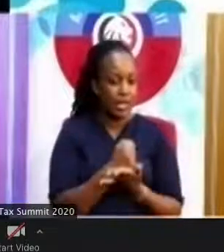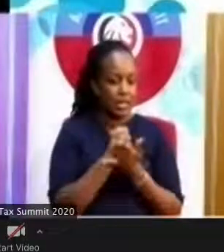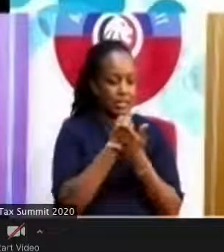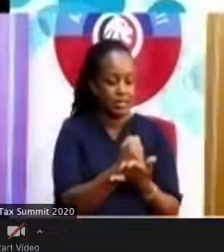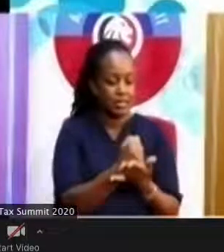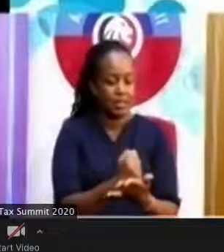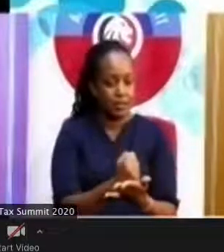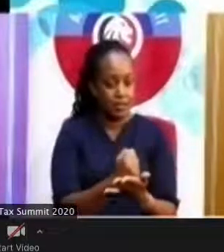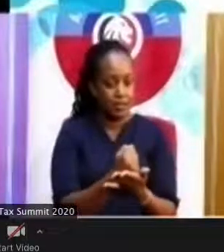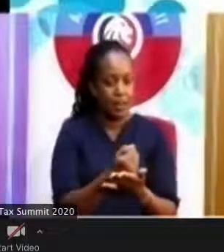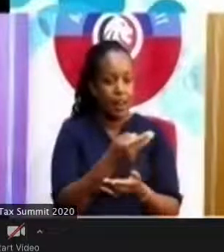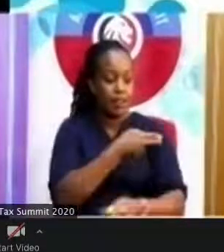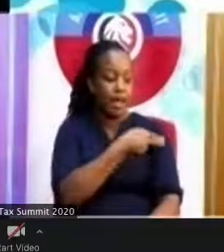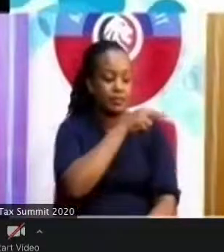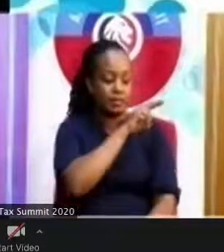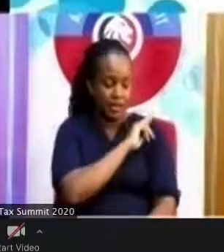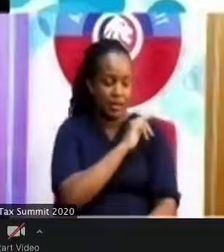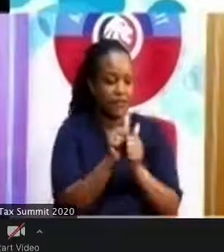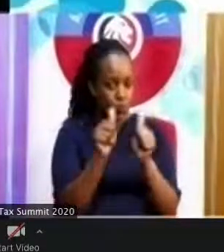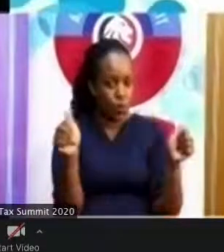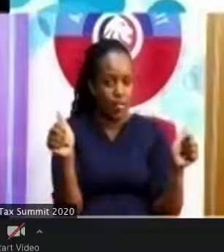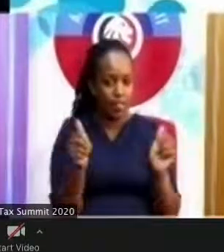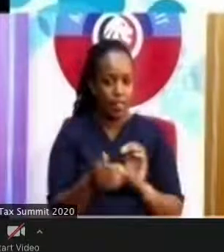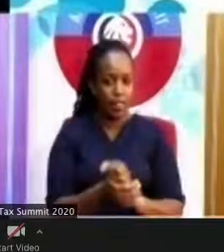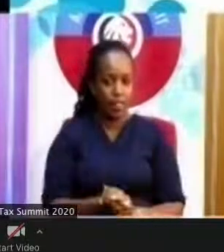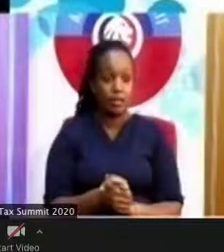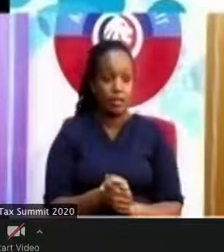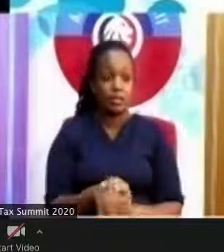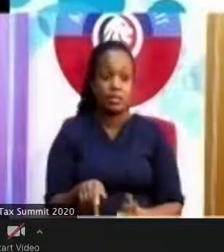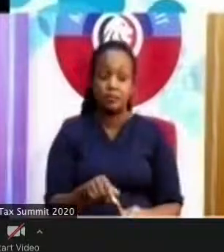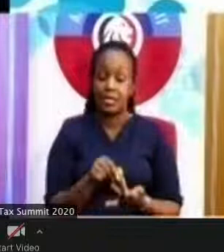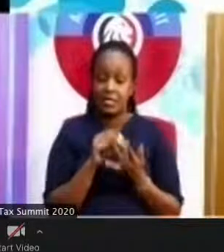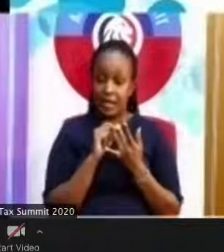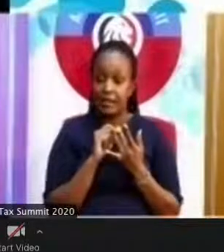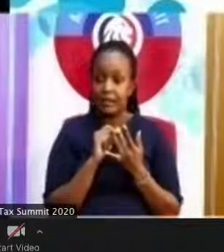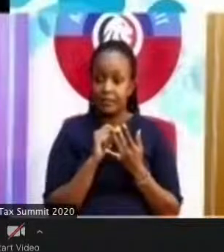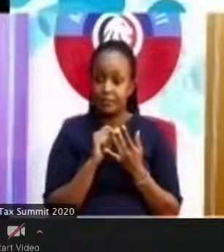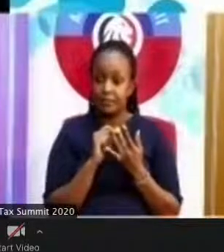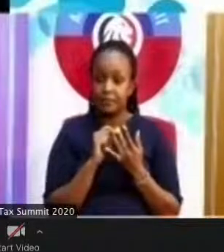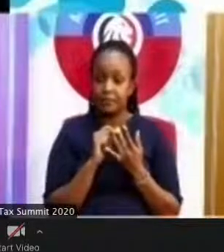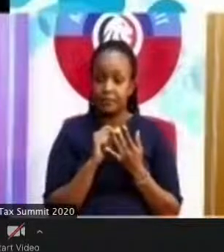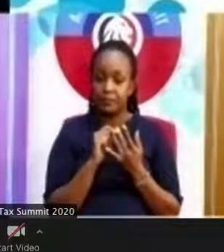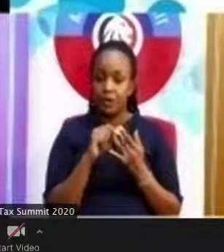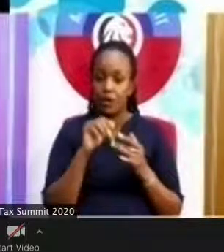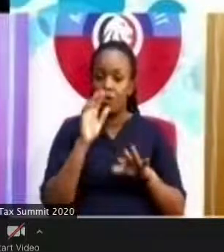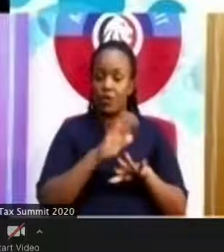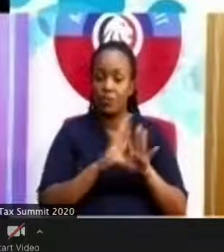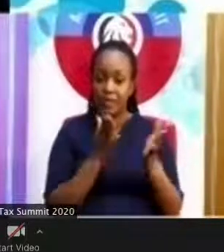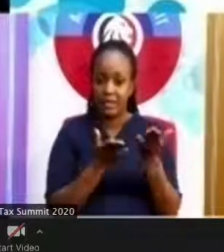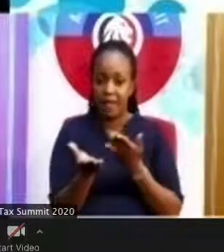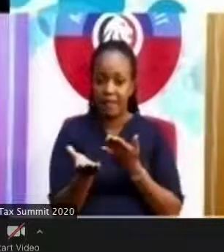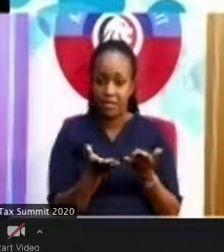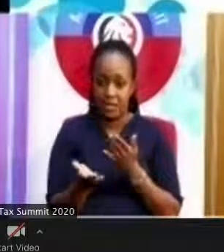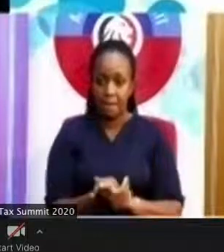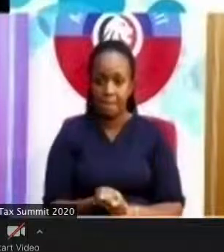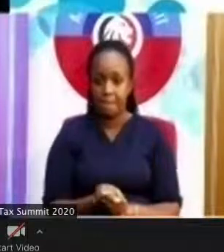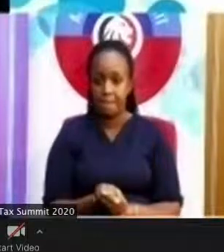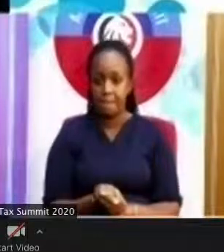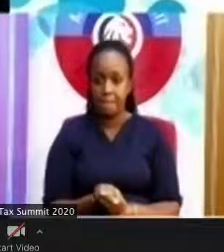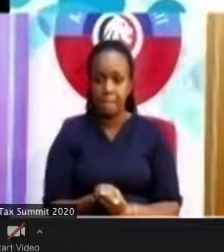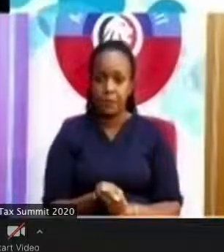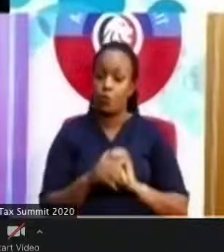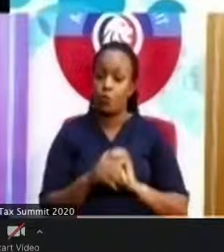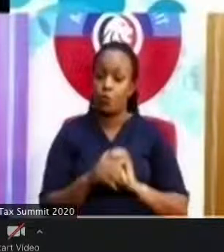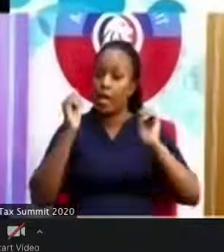Nigeria significantly, particularly the Federal Revenue Service. We were able to